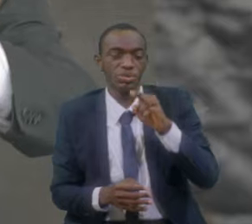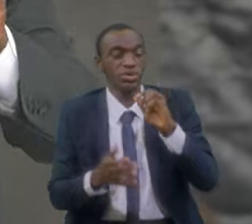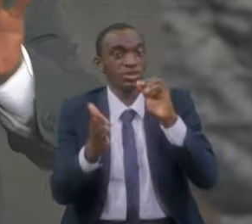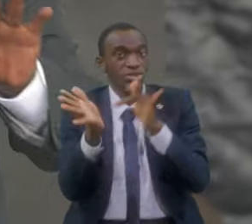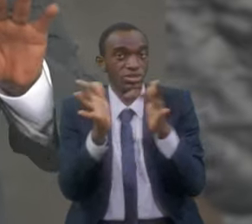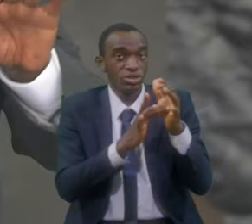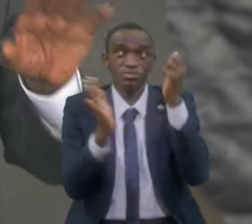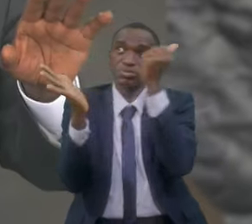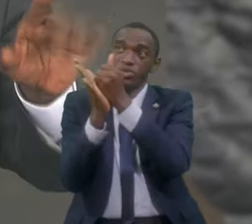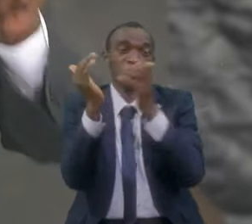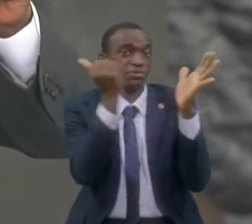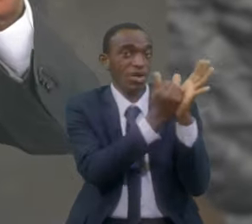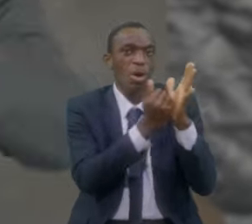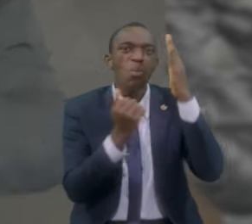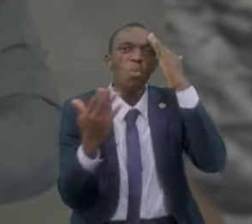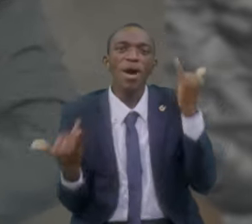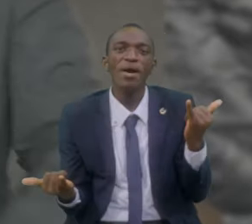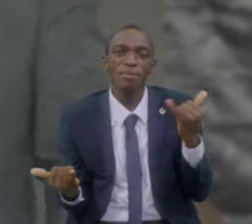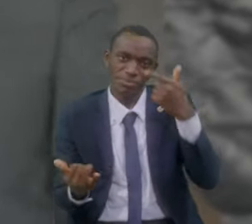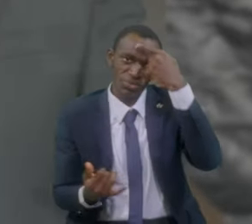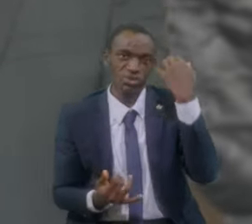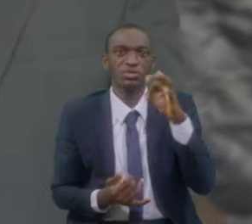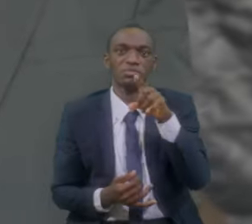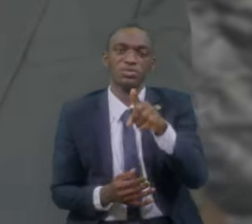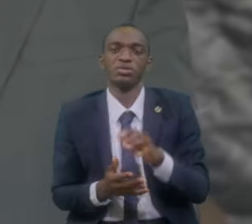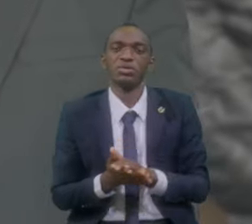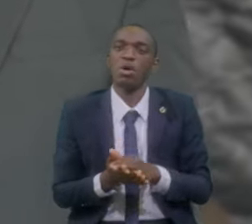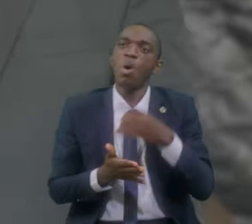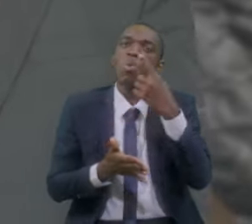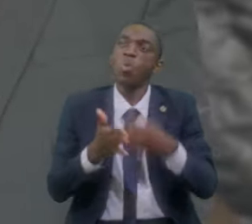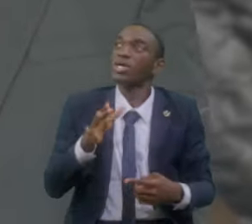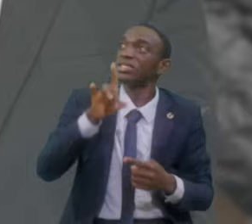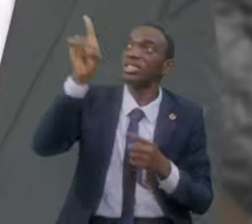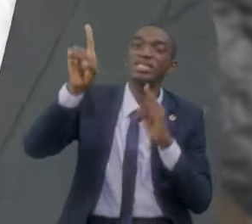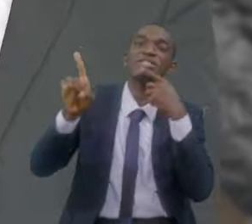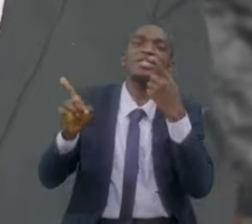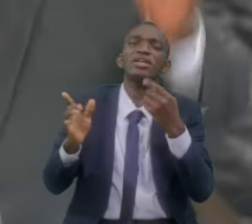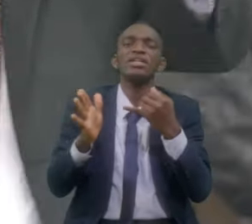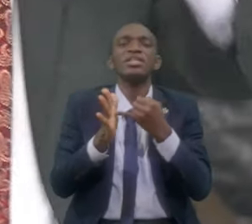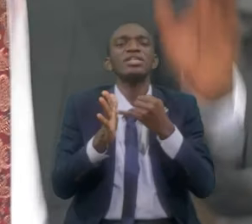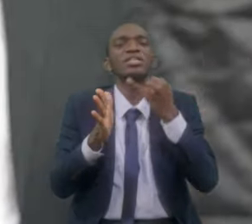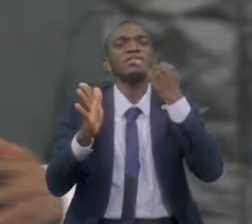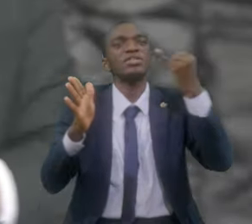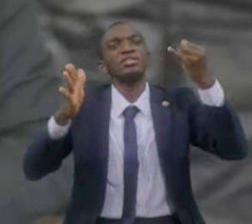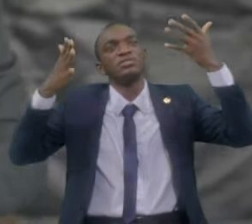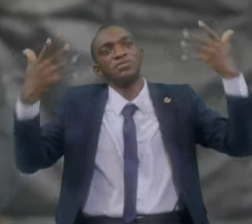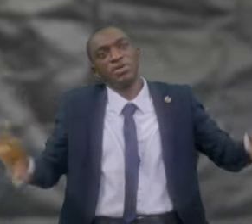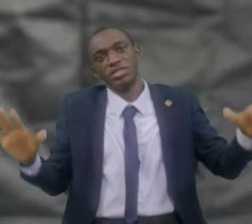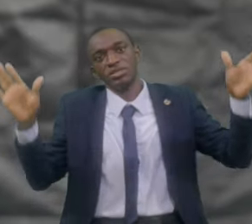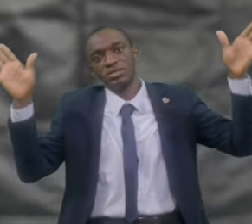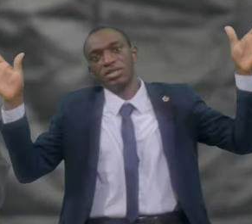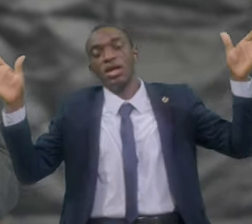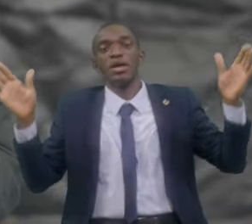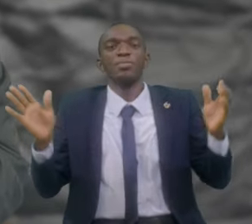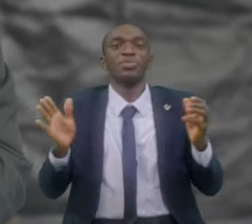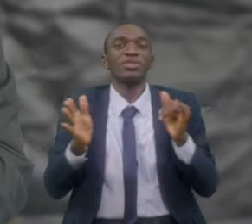just because of you. What he said, it is finished. That is